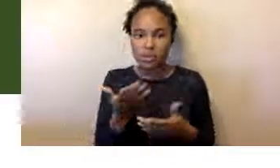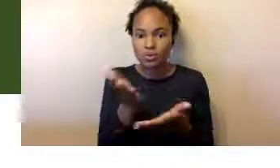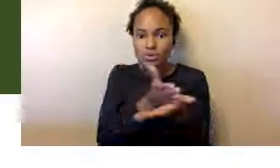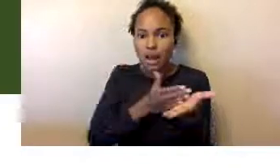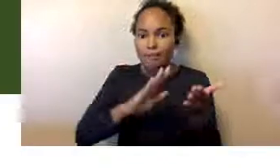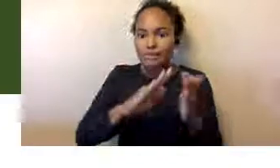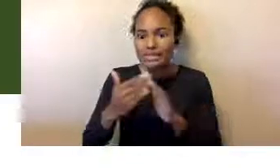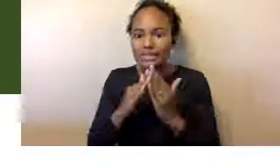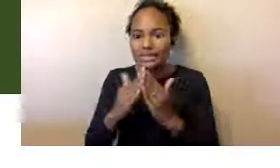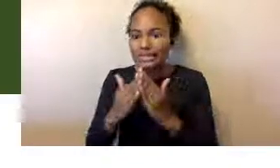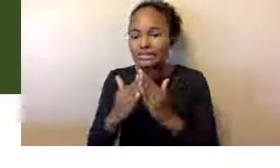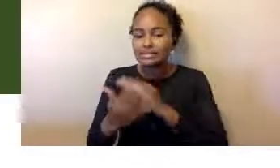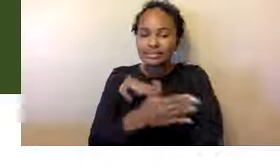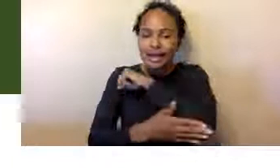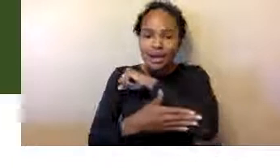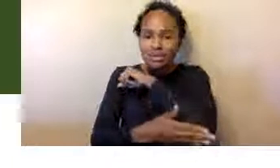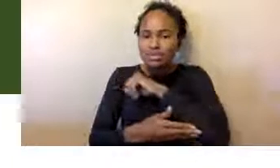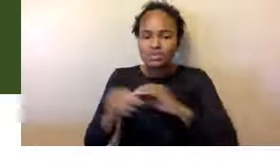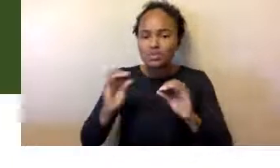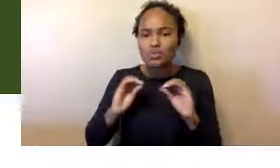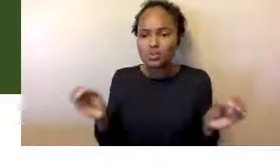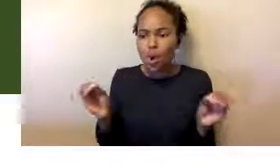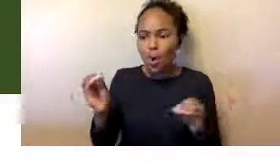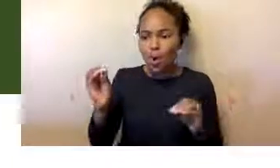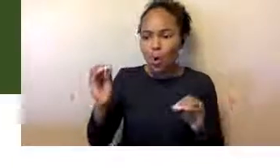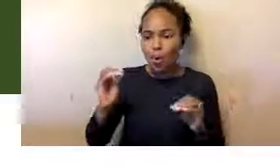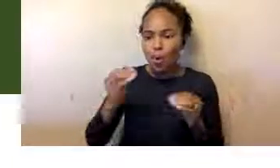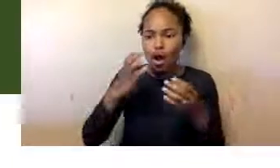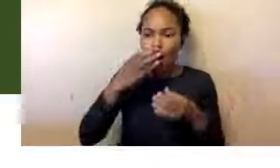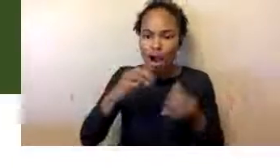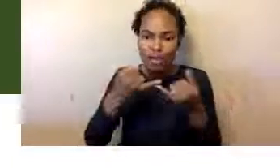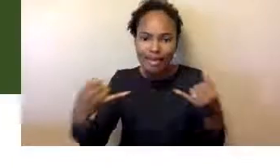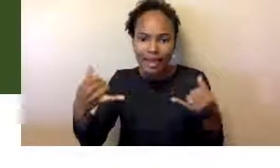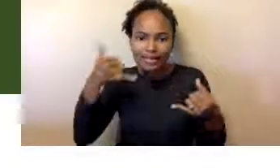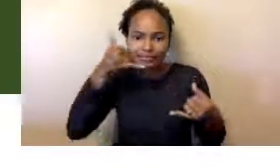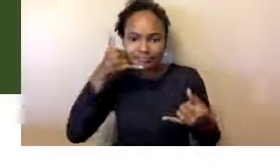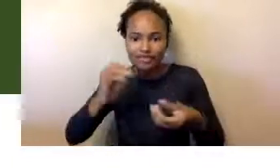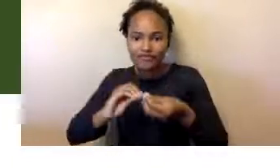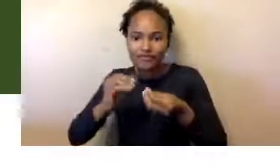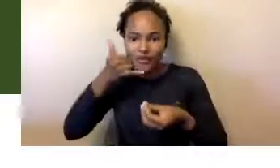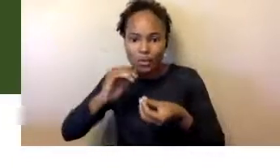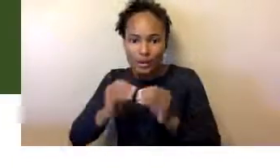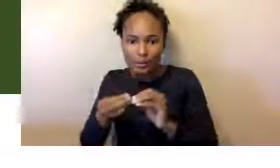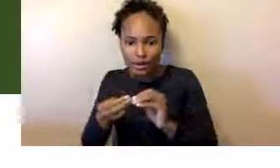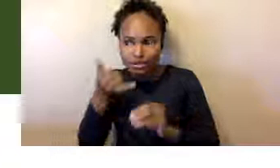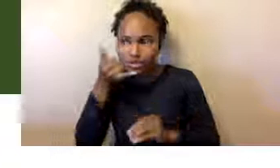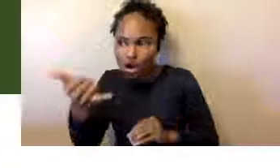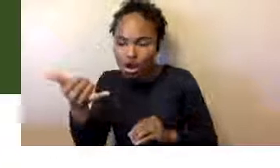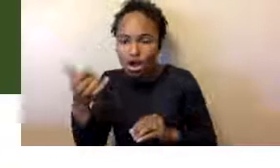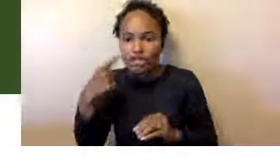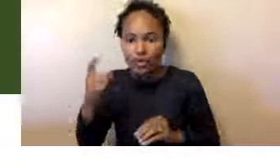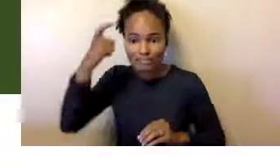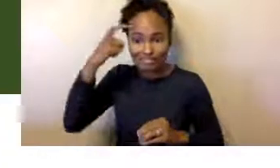a designated mental health crisis line. So you know,